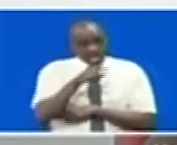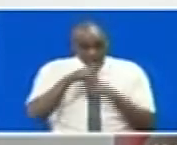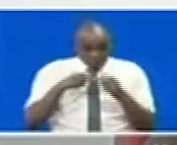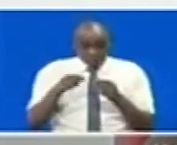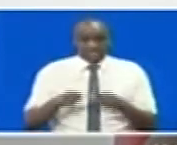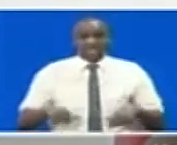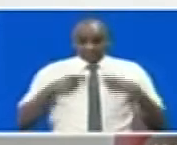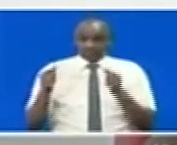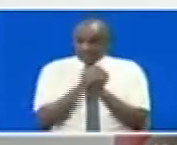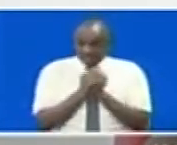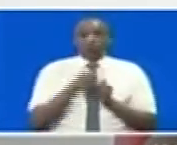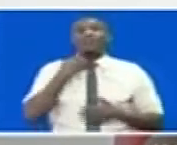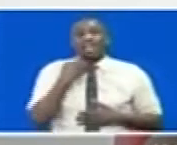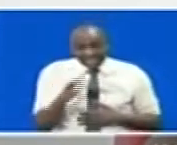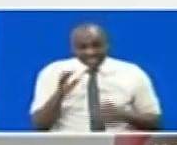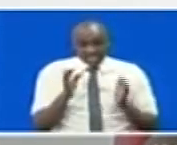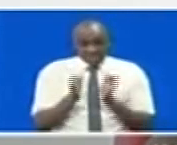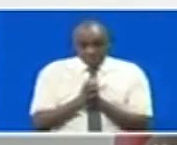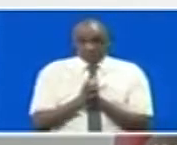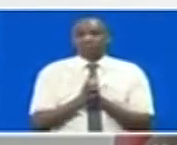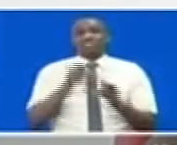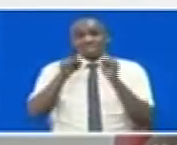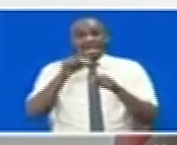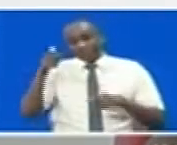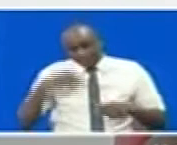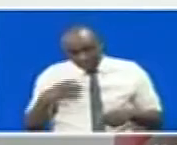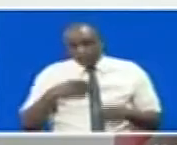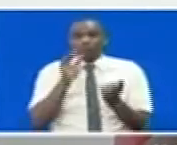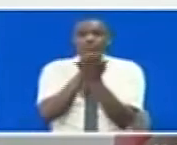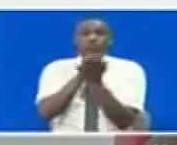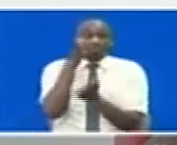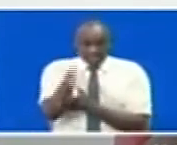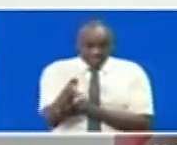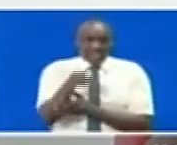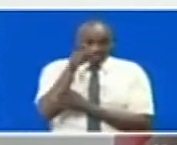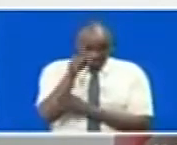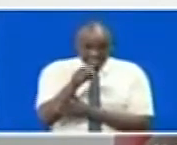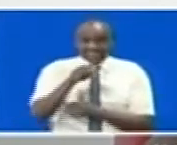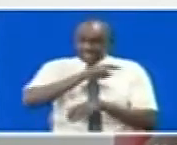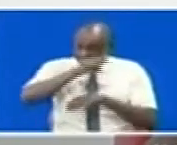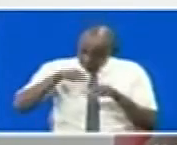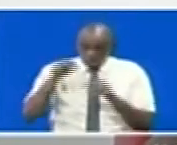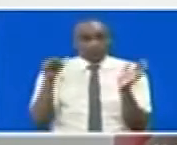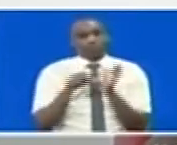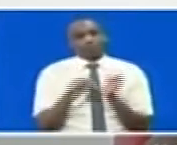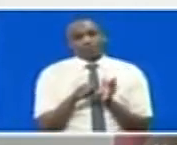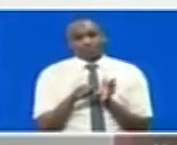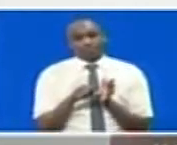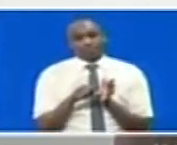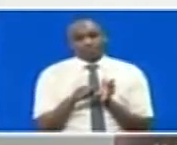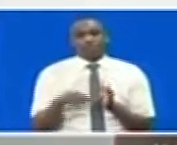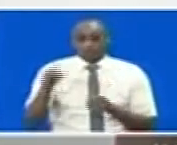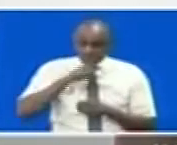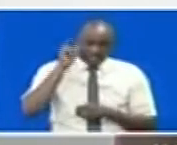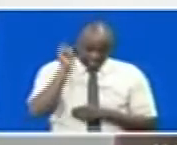cohesion, of hate, of incitement, of warmongering is a national problem. We